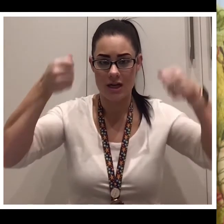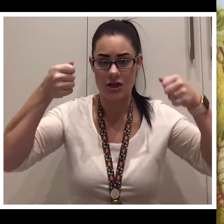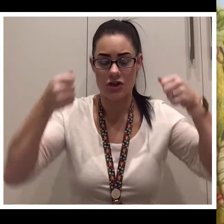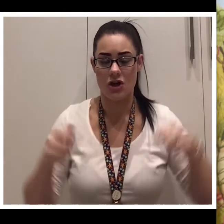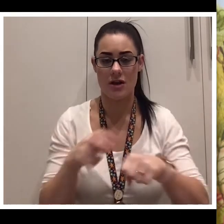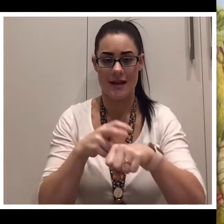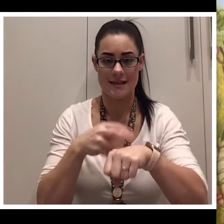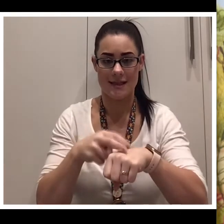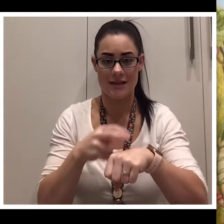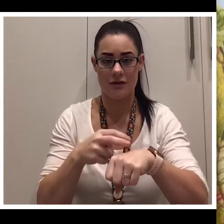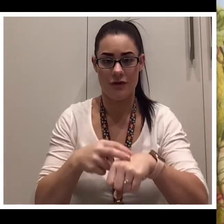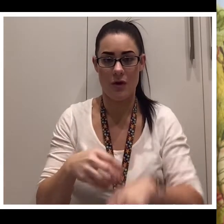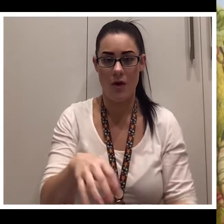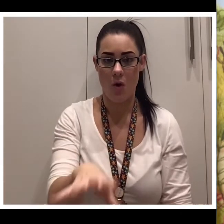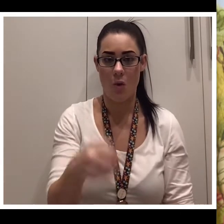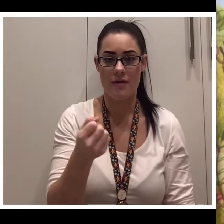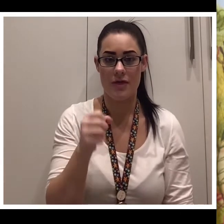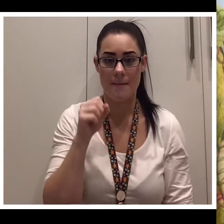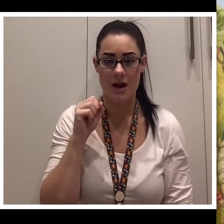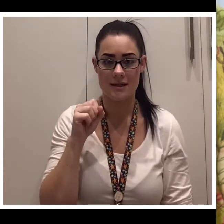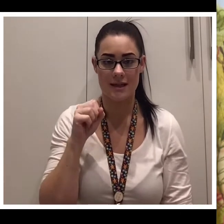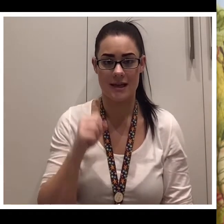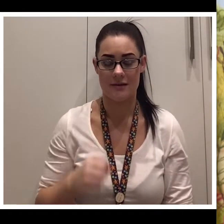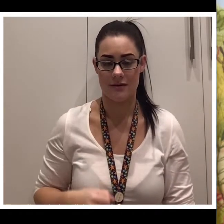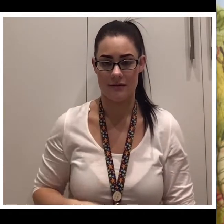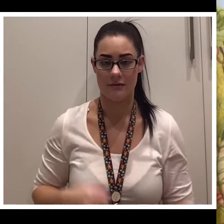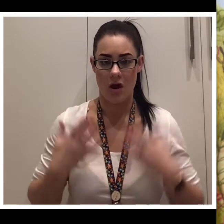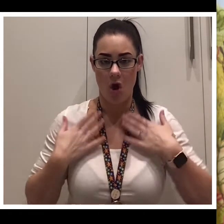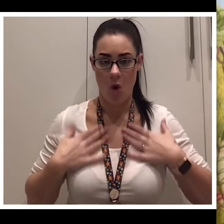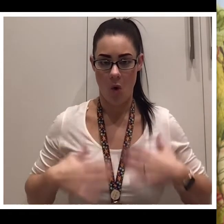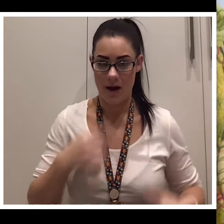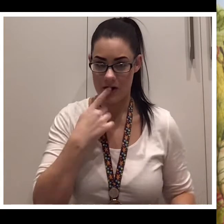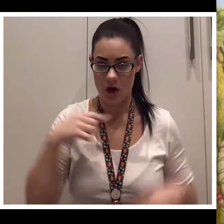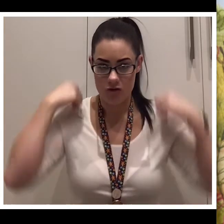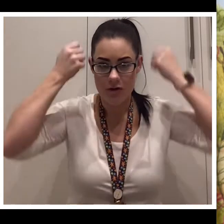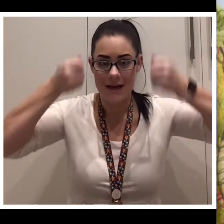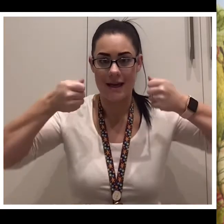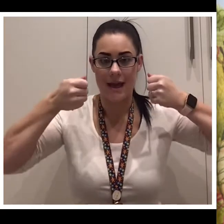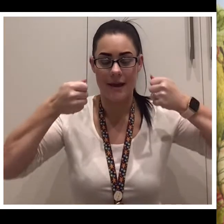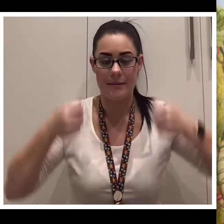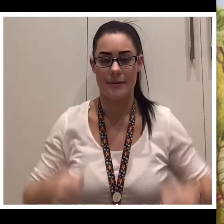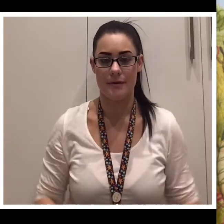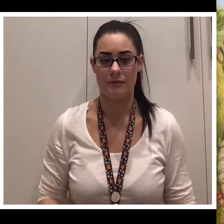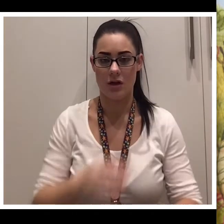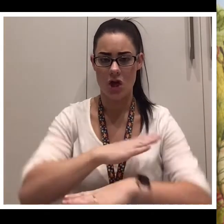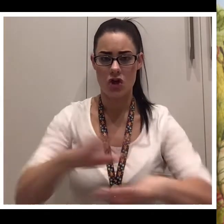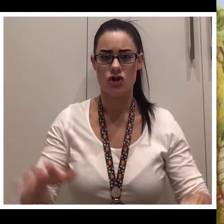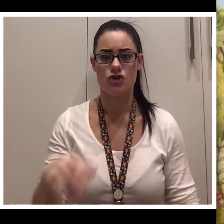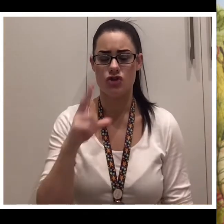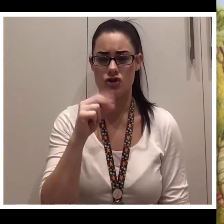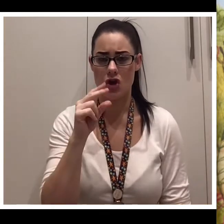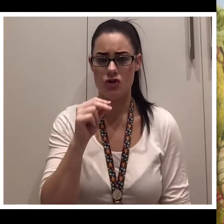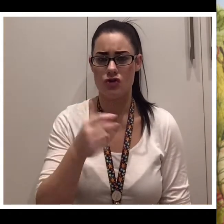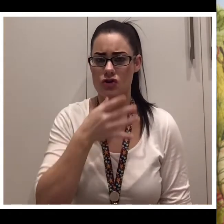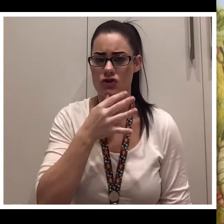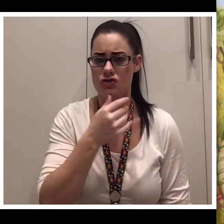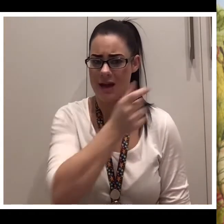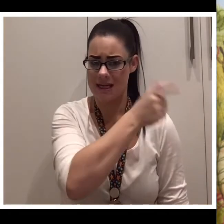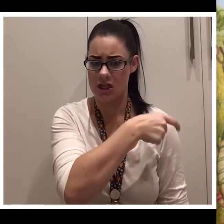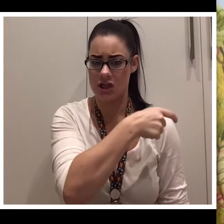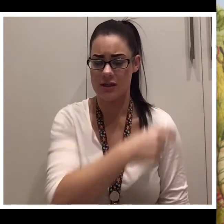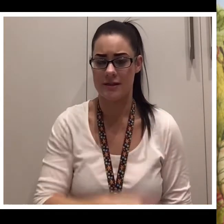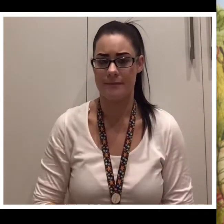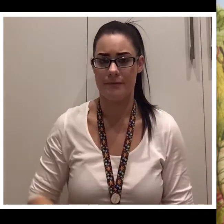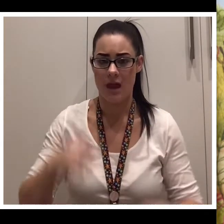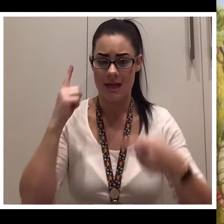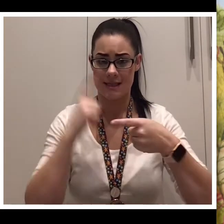set off with the basket, wearing her red cape. "Don't talk to strangers,